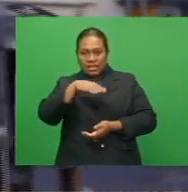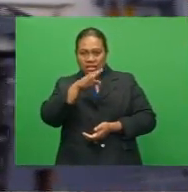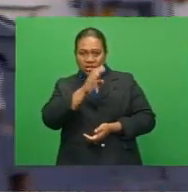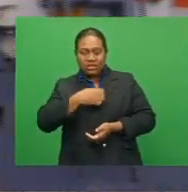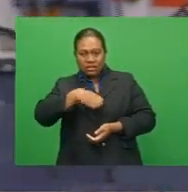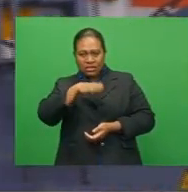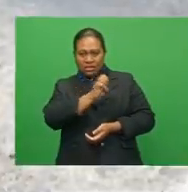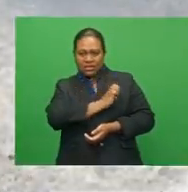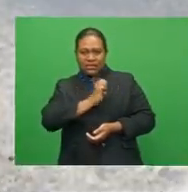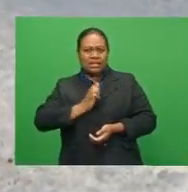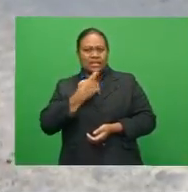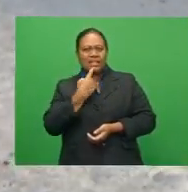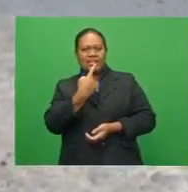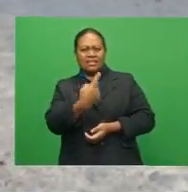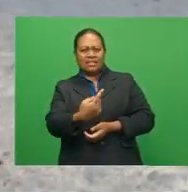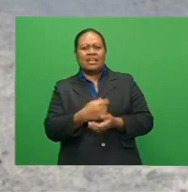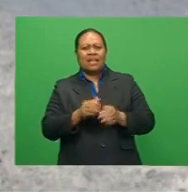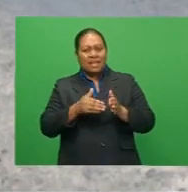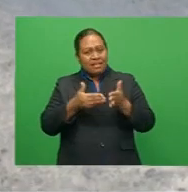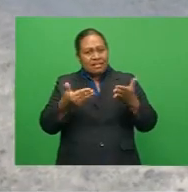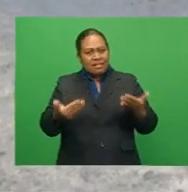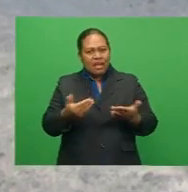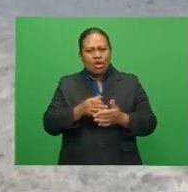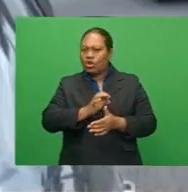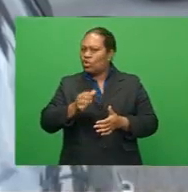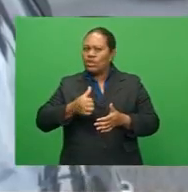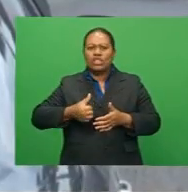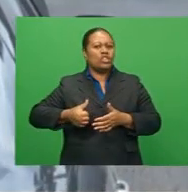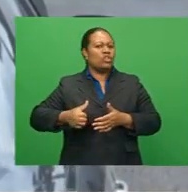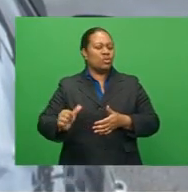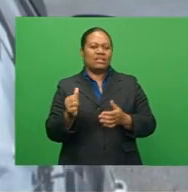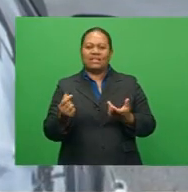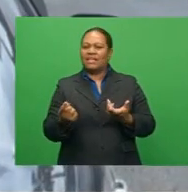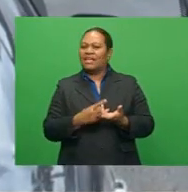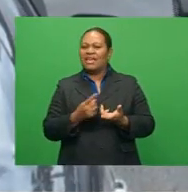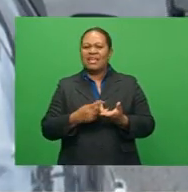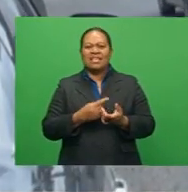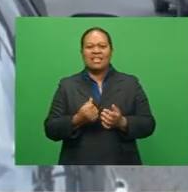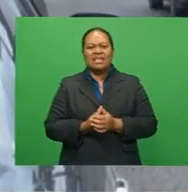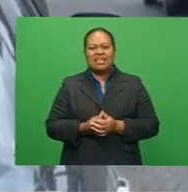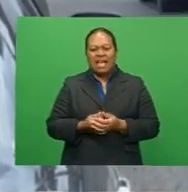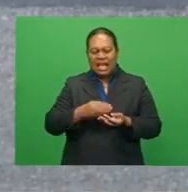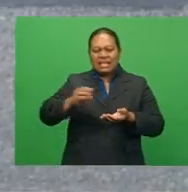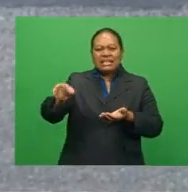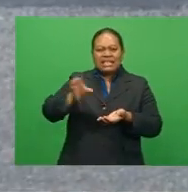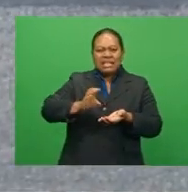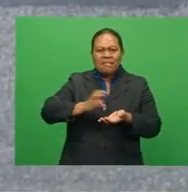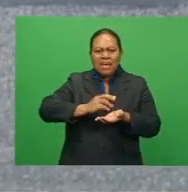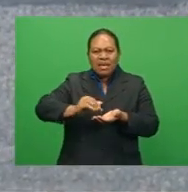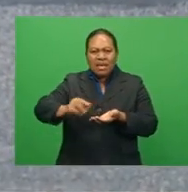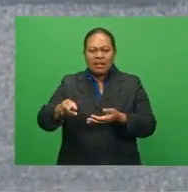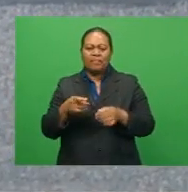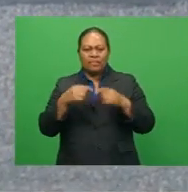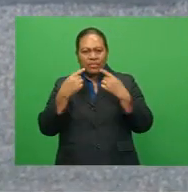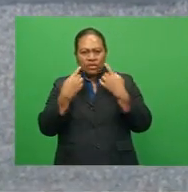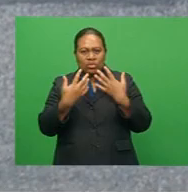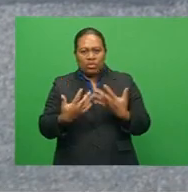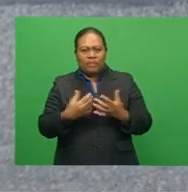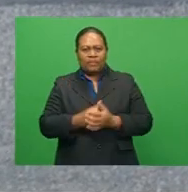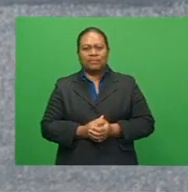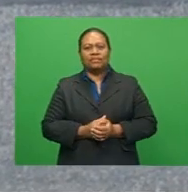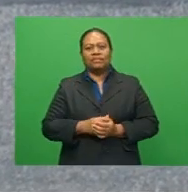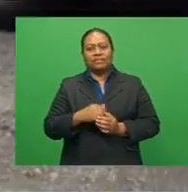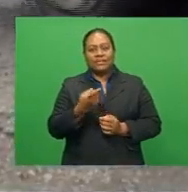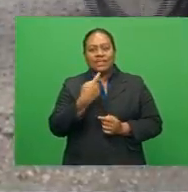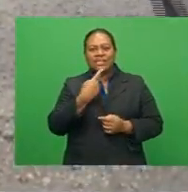Kamal Prasad says currently they are not using any stabilizing agents such as cement in their rehabilitation. Prasad says